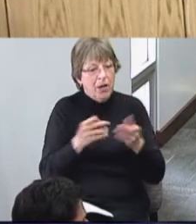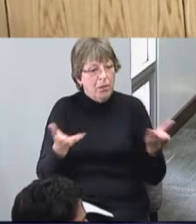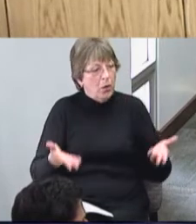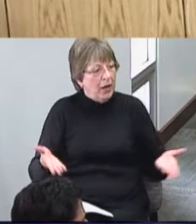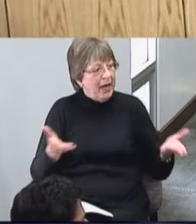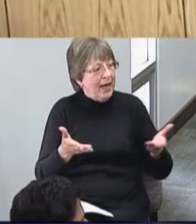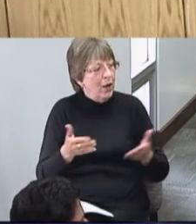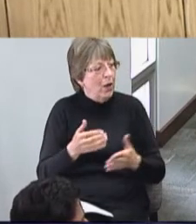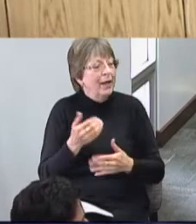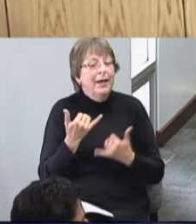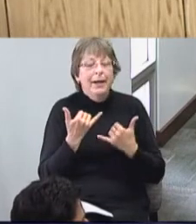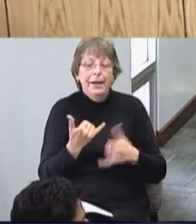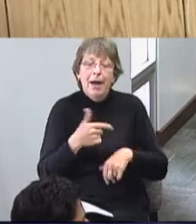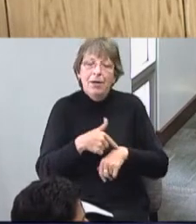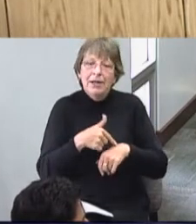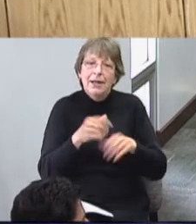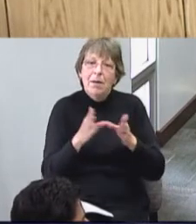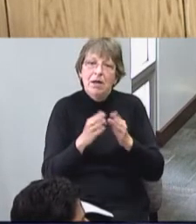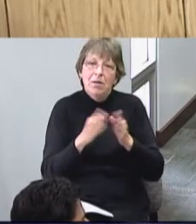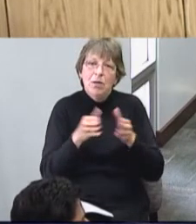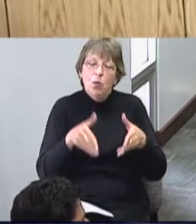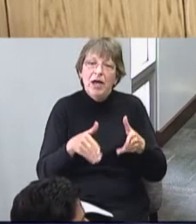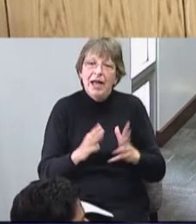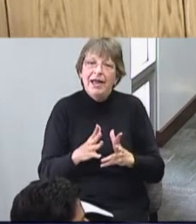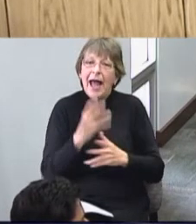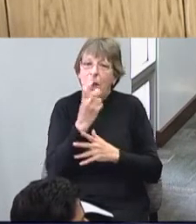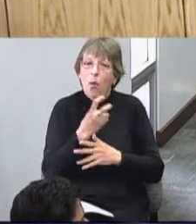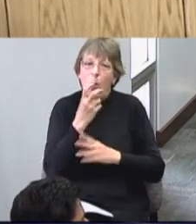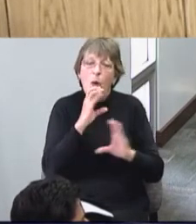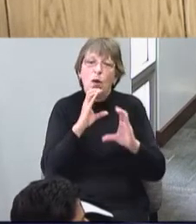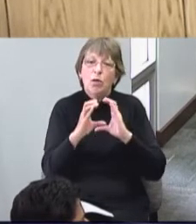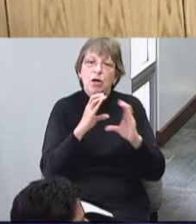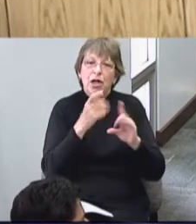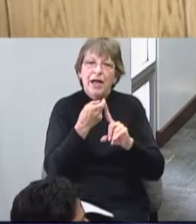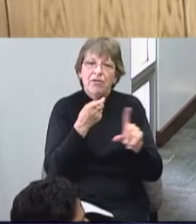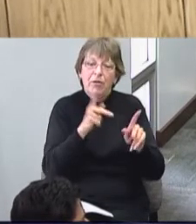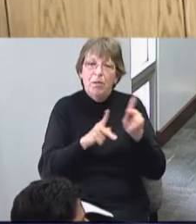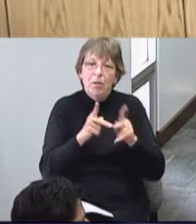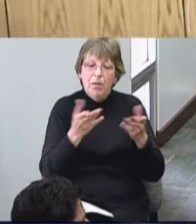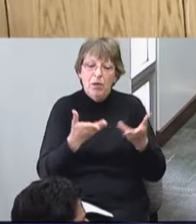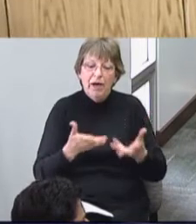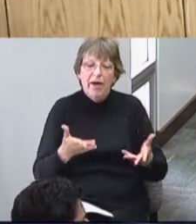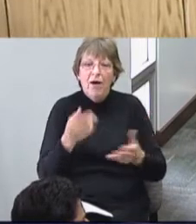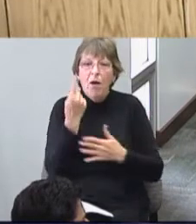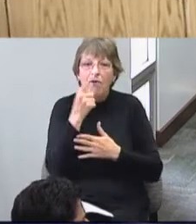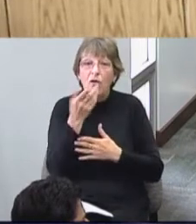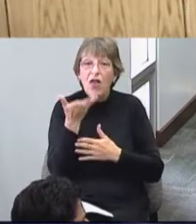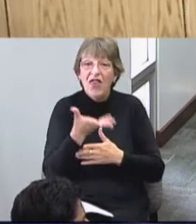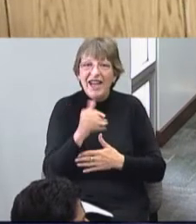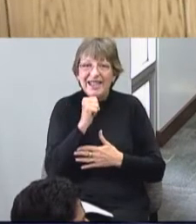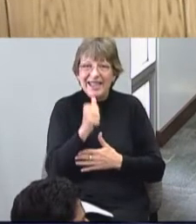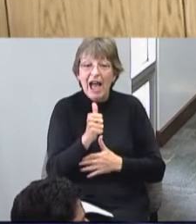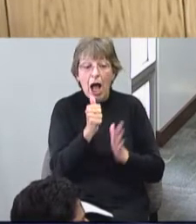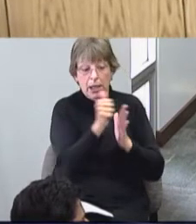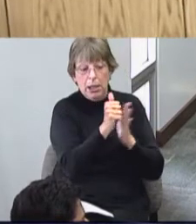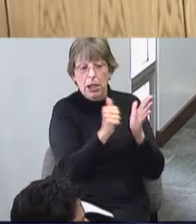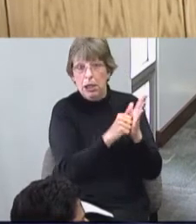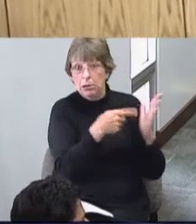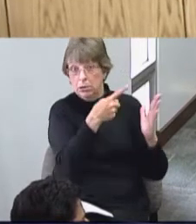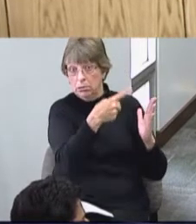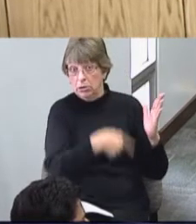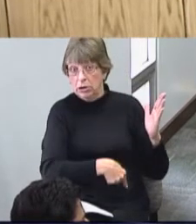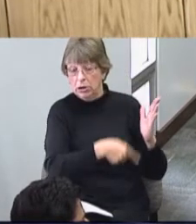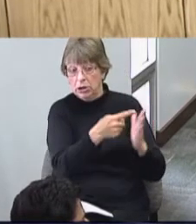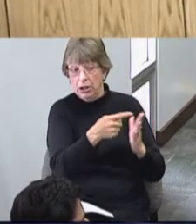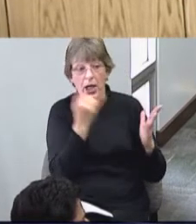is the section of the meeting where we allow communications from the audience on items that are not on the agenda. If you'd like to address the council on any